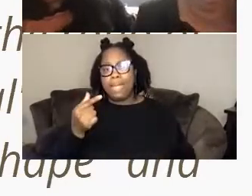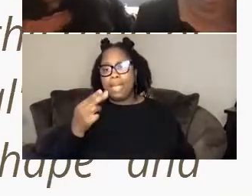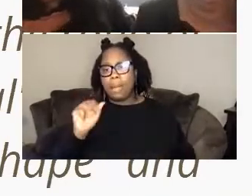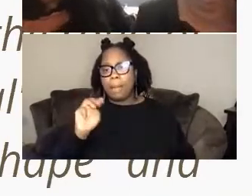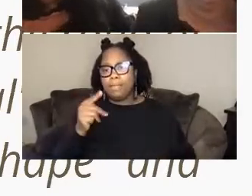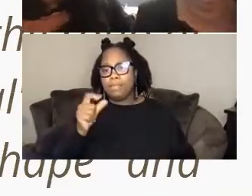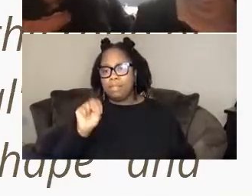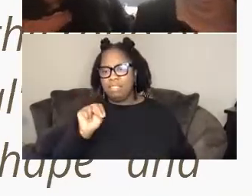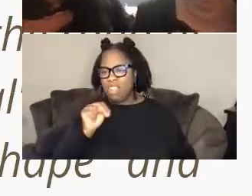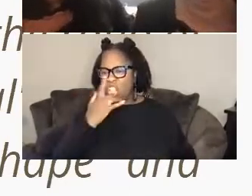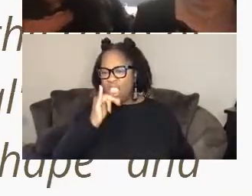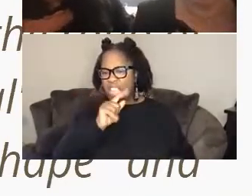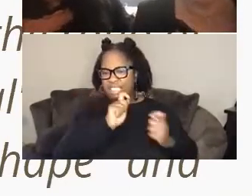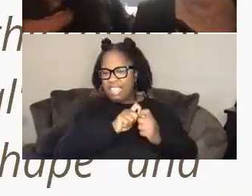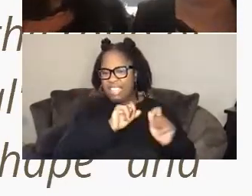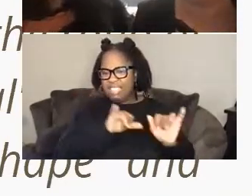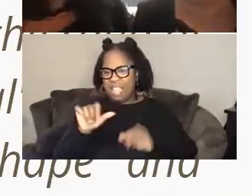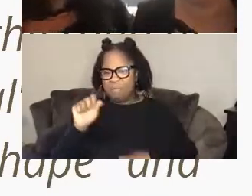identical to the San Francisco definition.